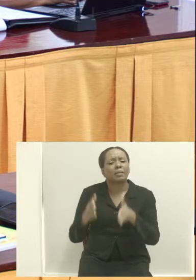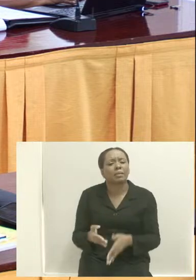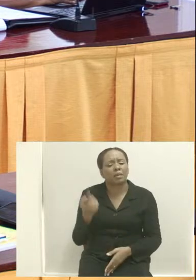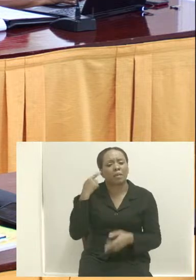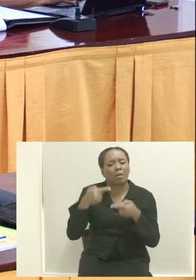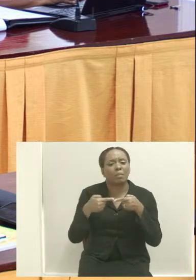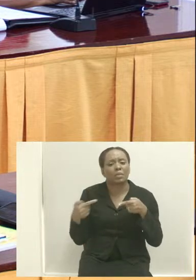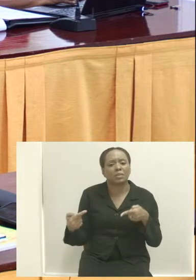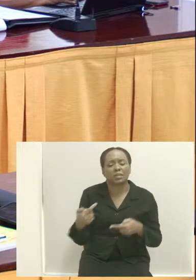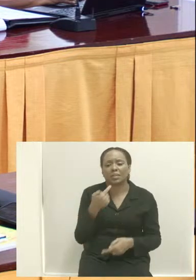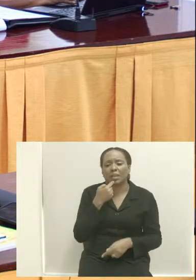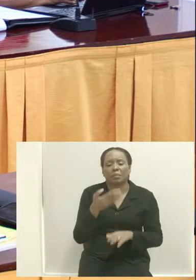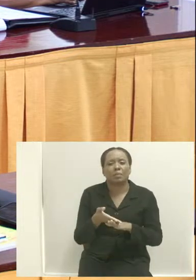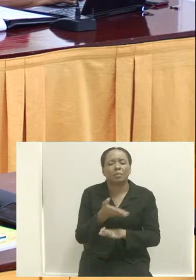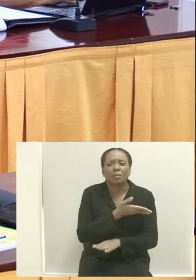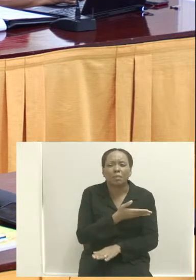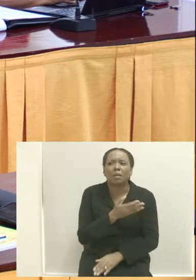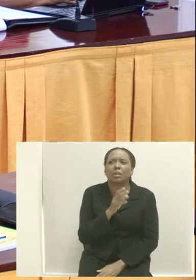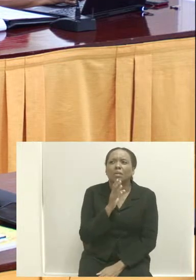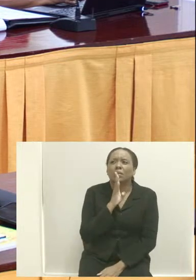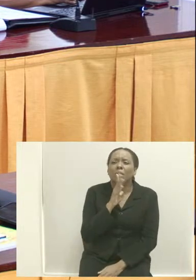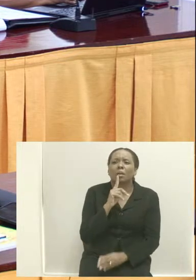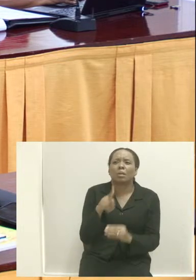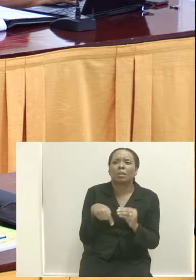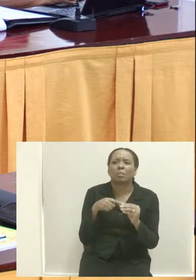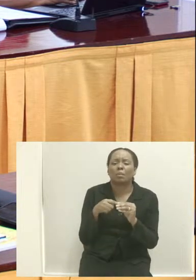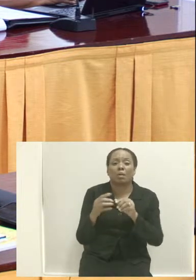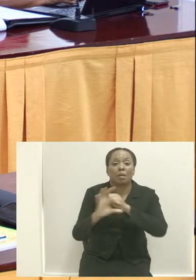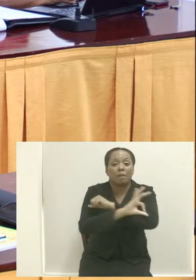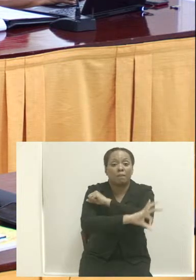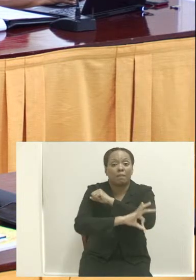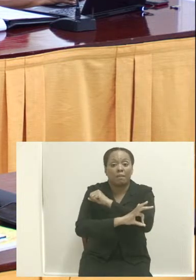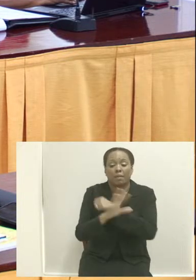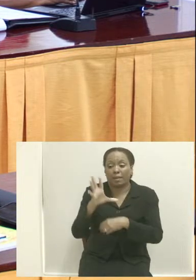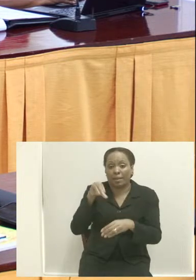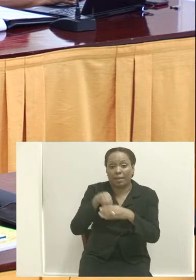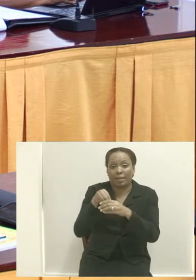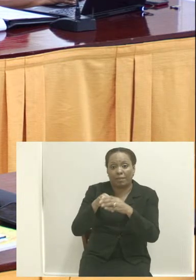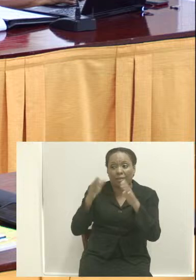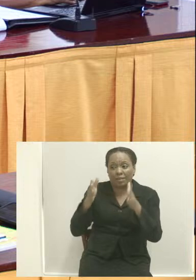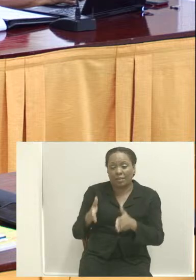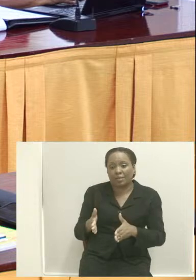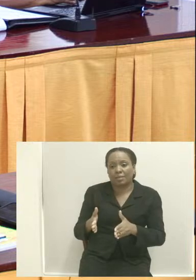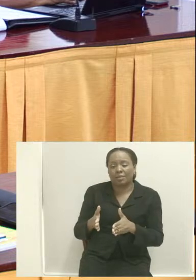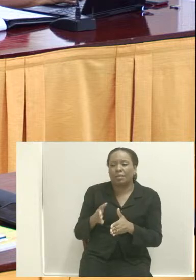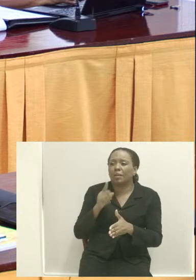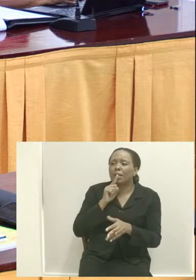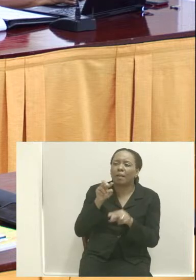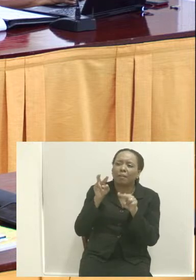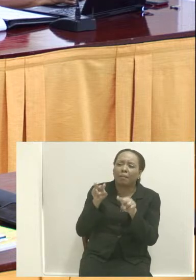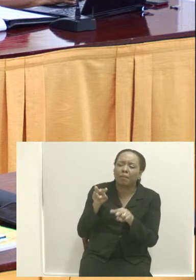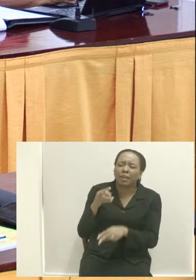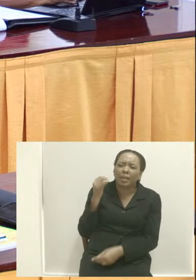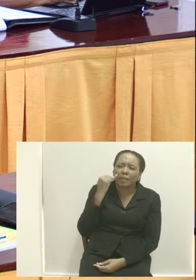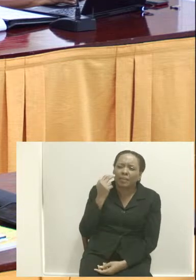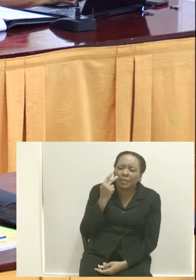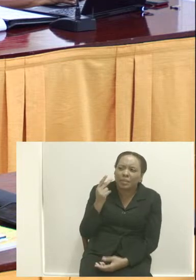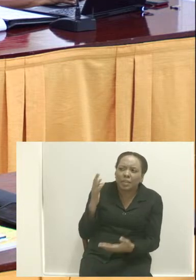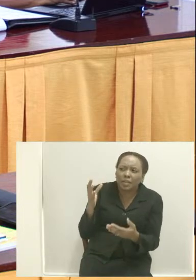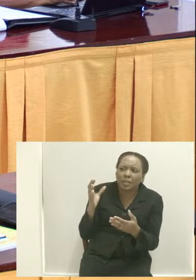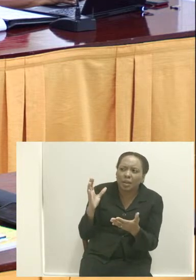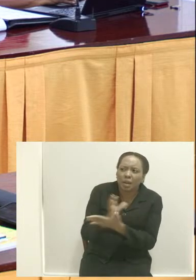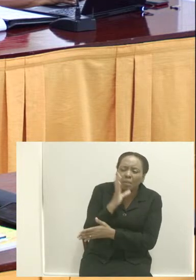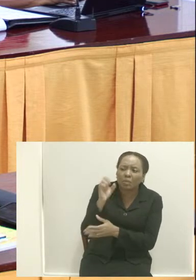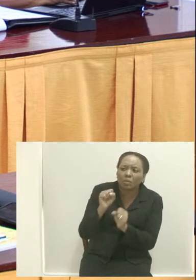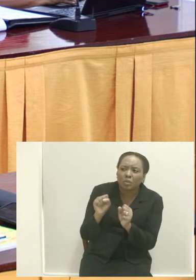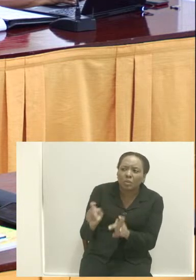foreign investors start to take when they see an opportunity of this nature arising in a small